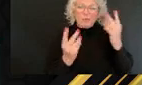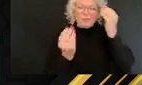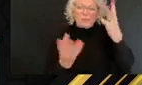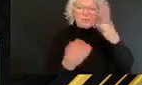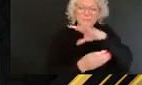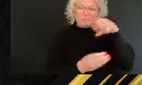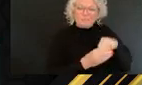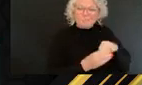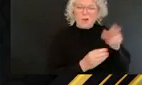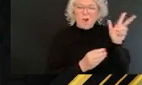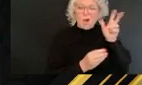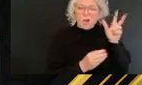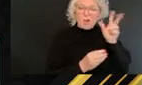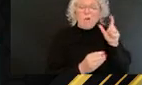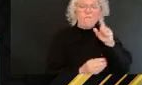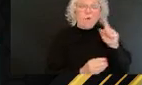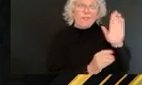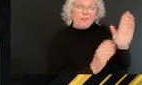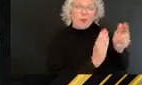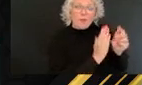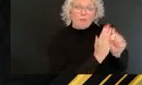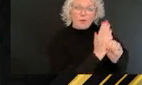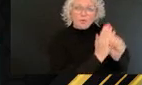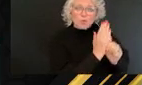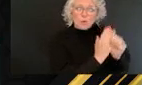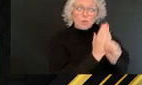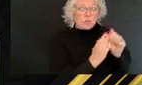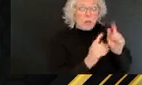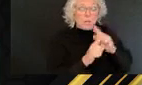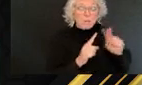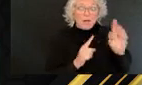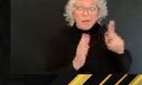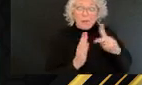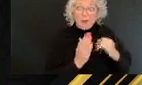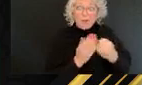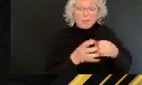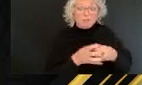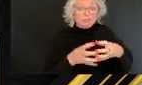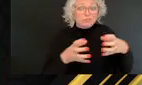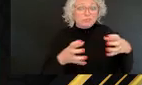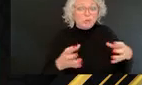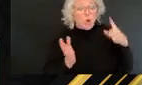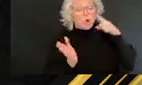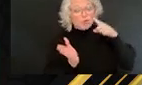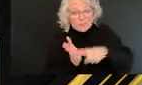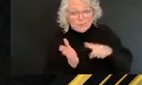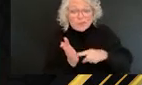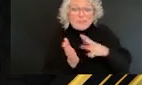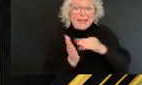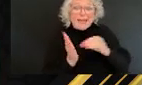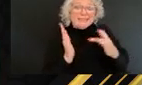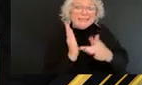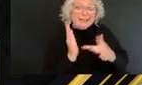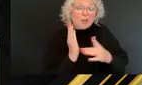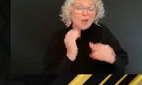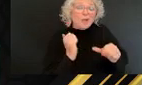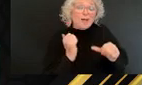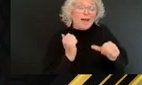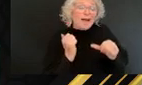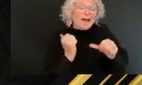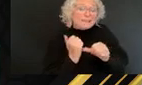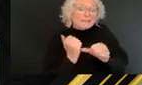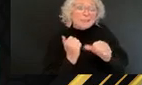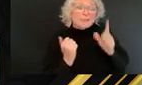the NPS brochures. However, the project has grown over the years to include research and technical assistance on